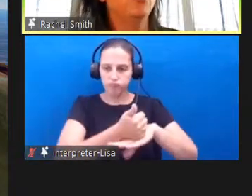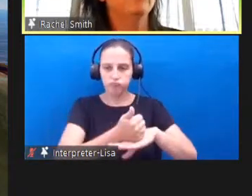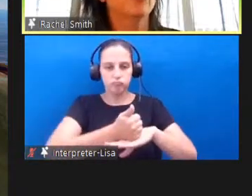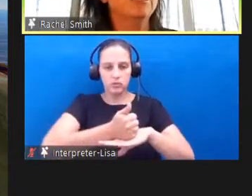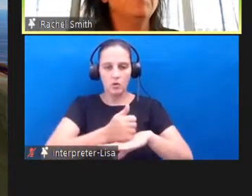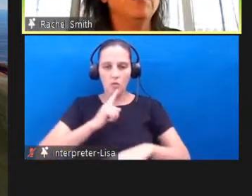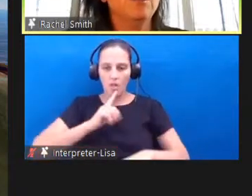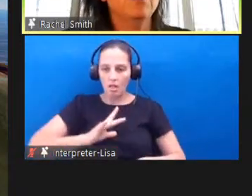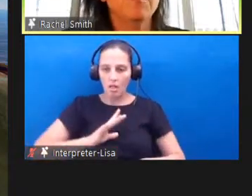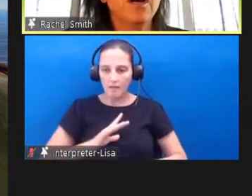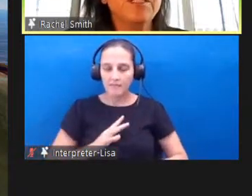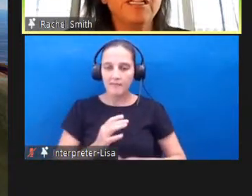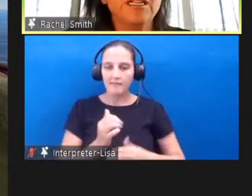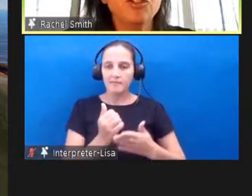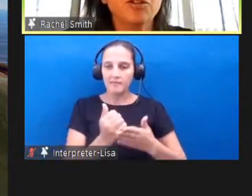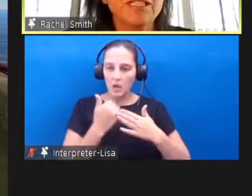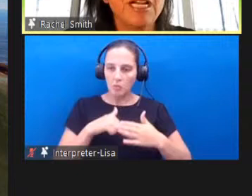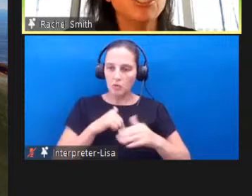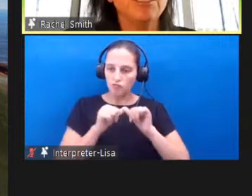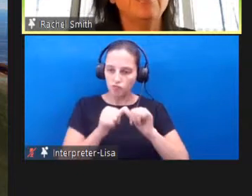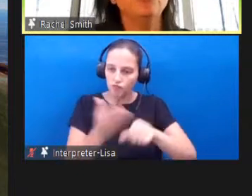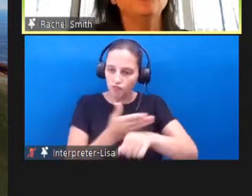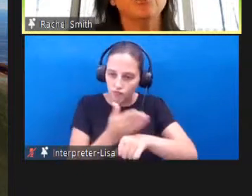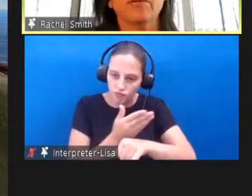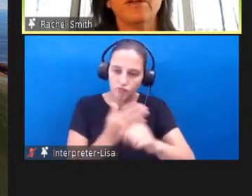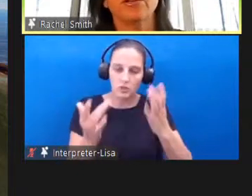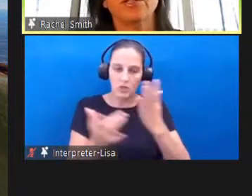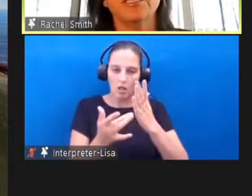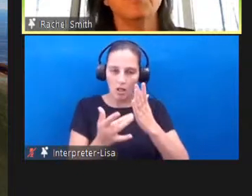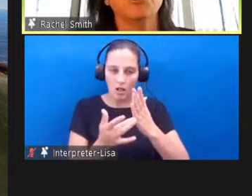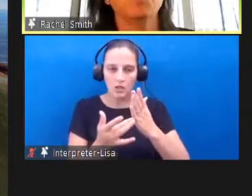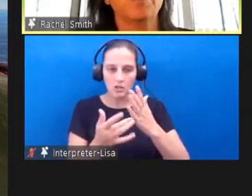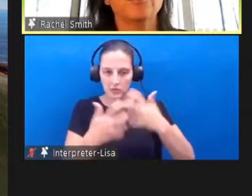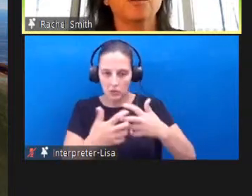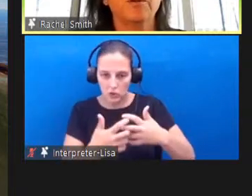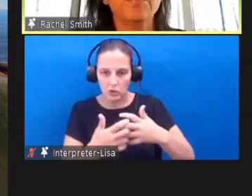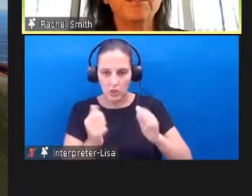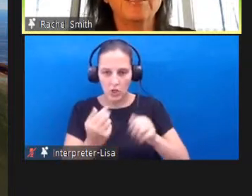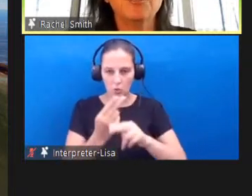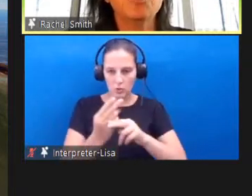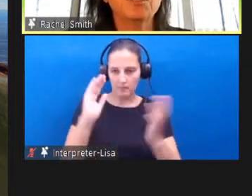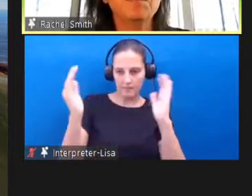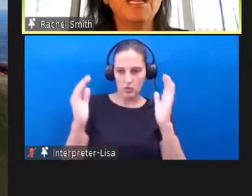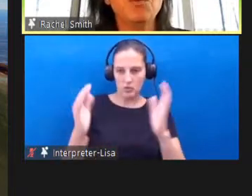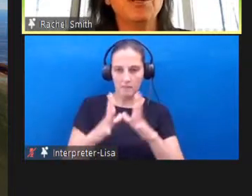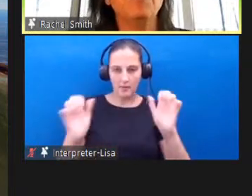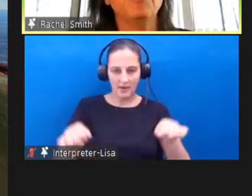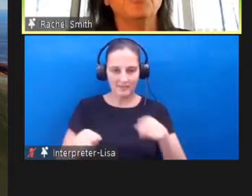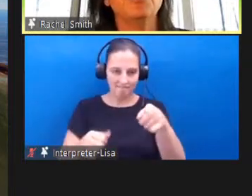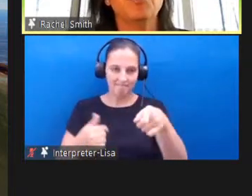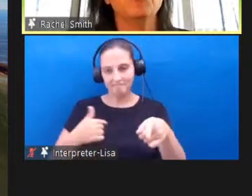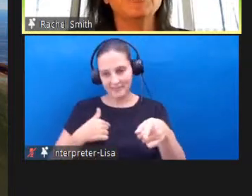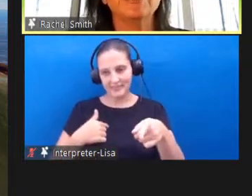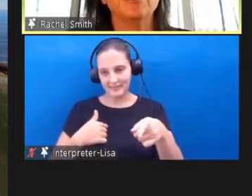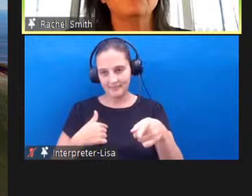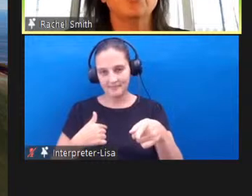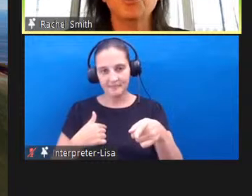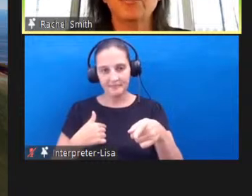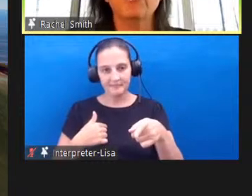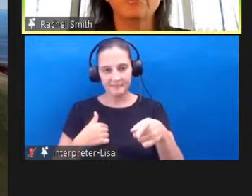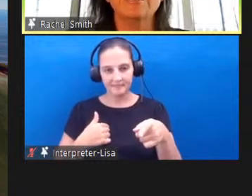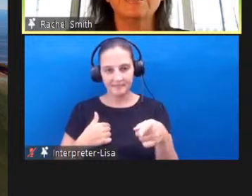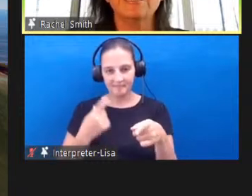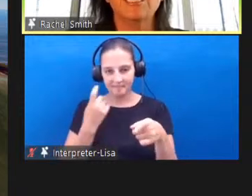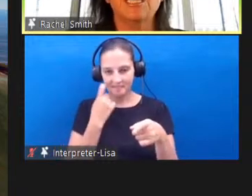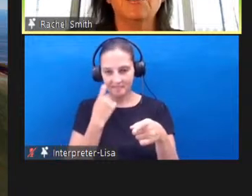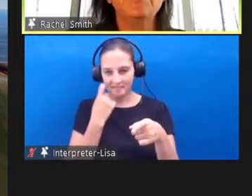great for keeping some updated instrumentation and using our mirrors as much as possible. So this was me, in one of the recent